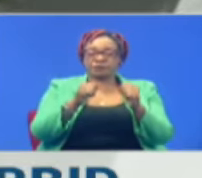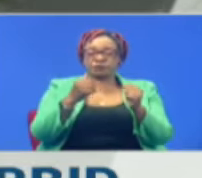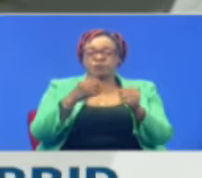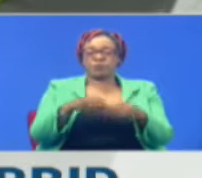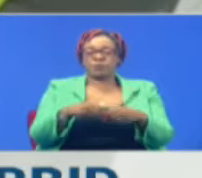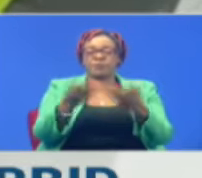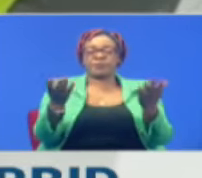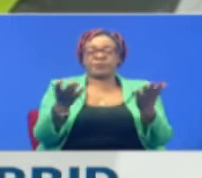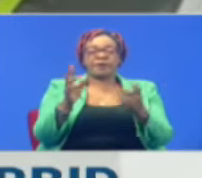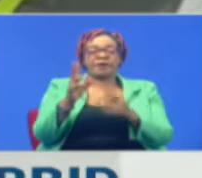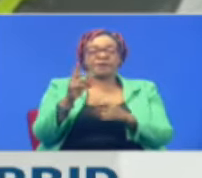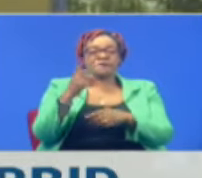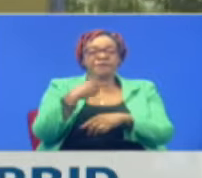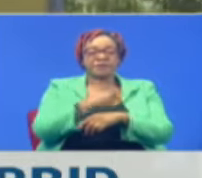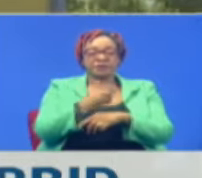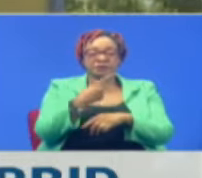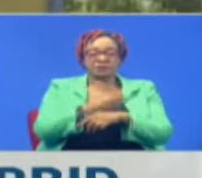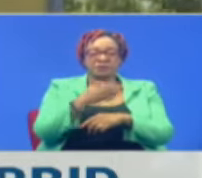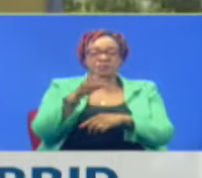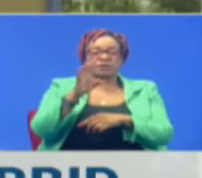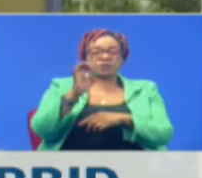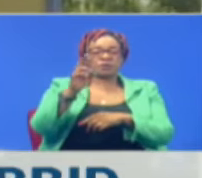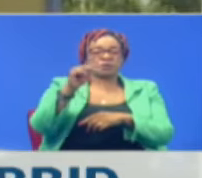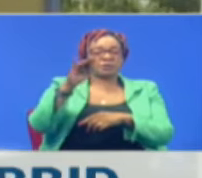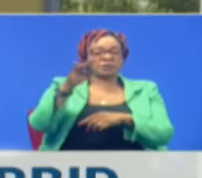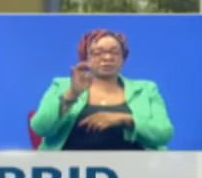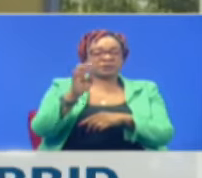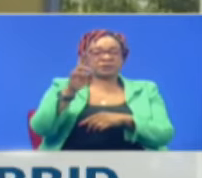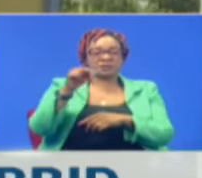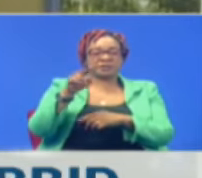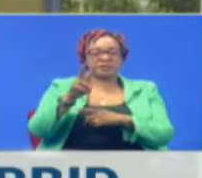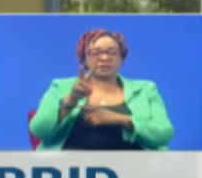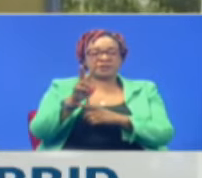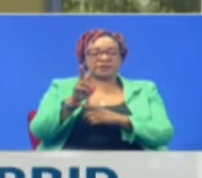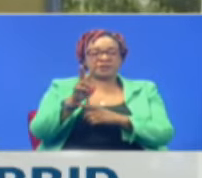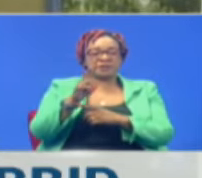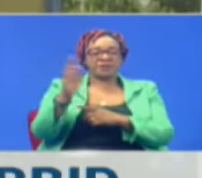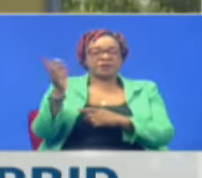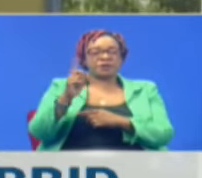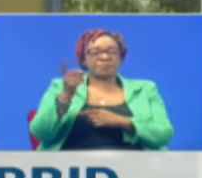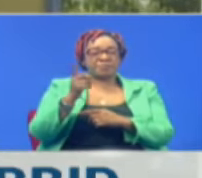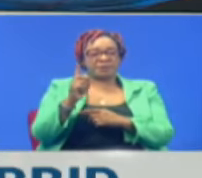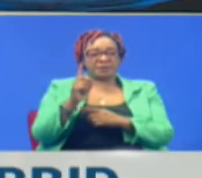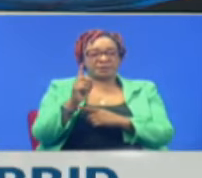vaccines. Eunice Omolo, NTV, Nairobi.